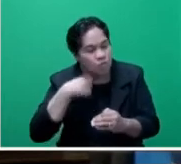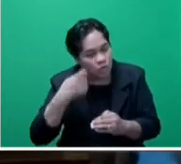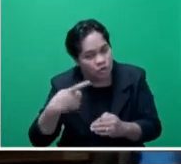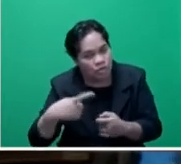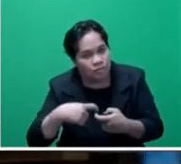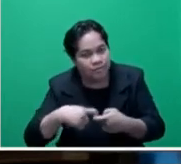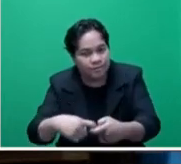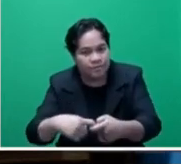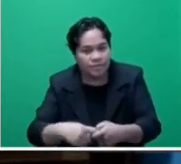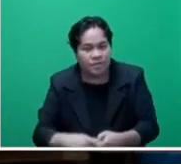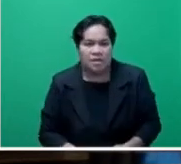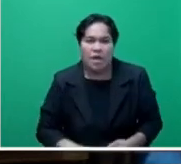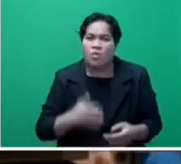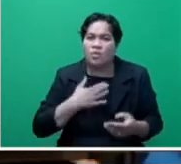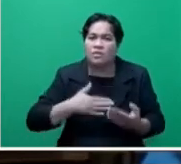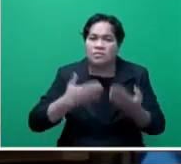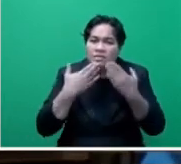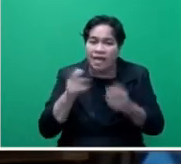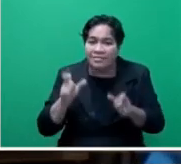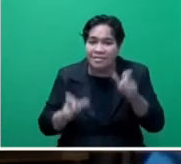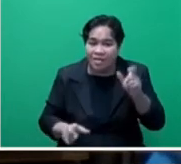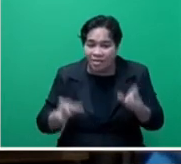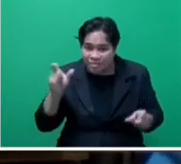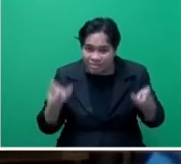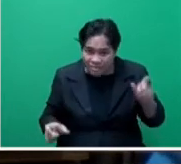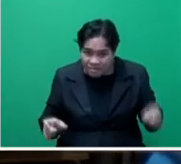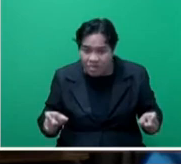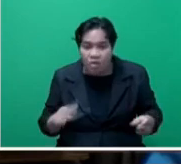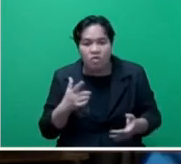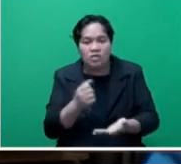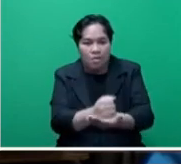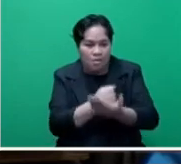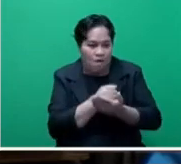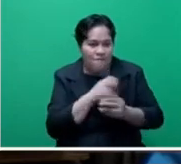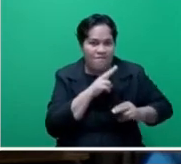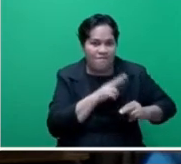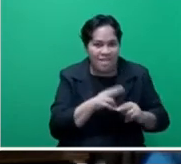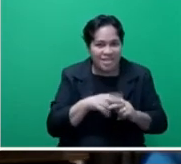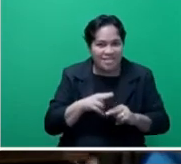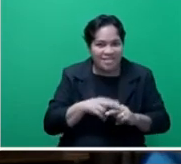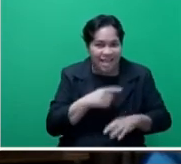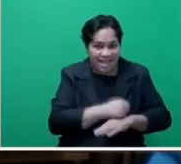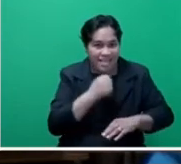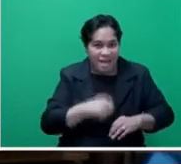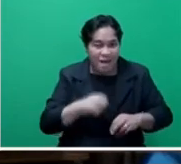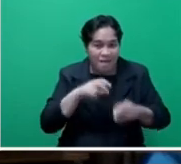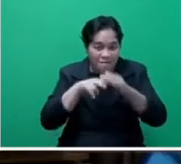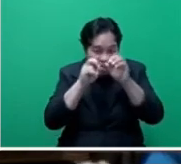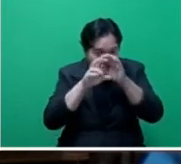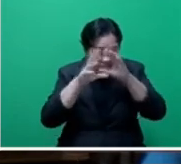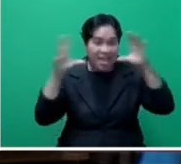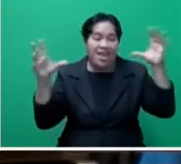to particularly thank all our stakeholders for supporting the Fijian government's vision and taking this opportunity